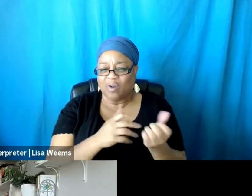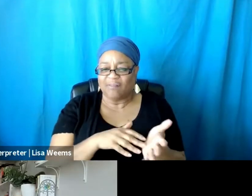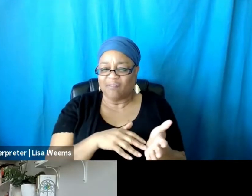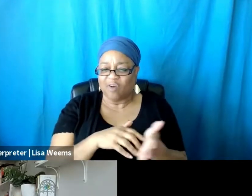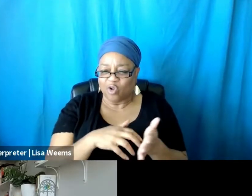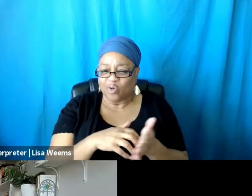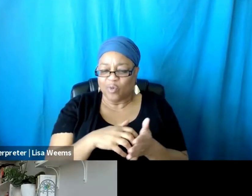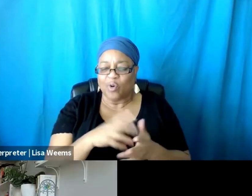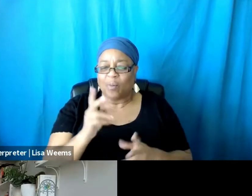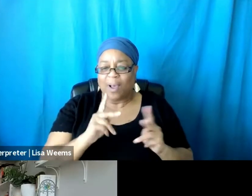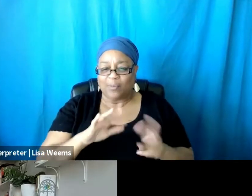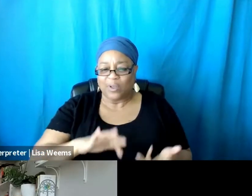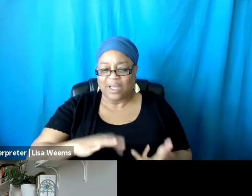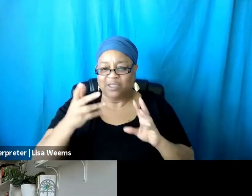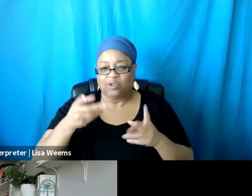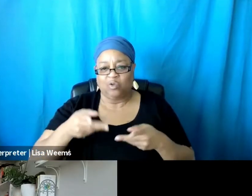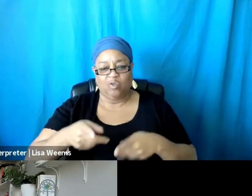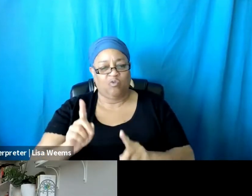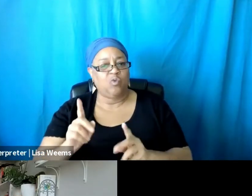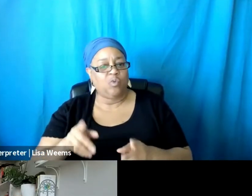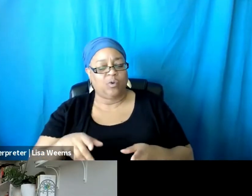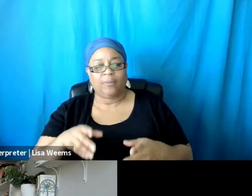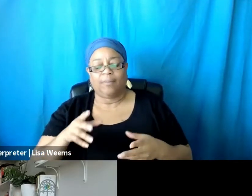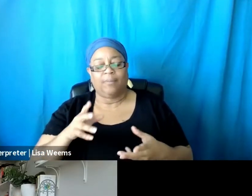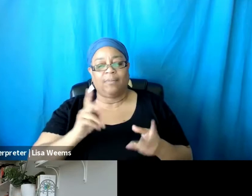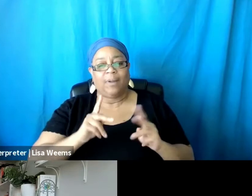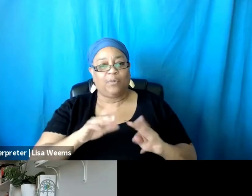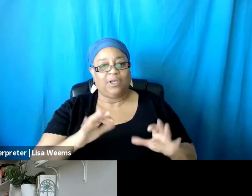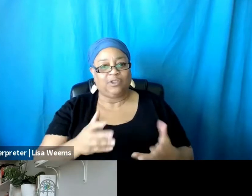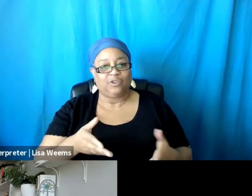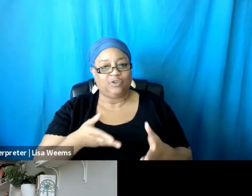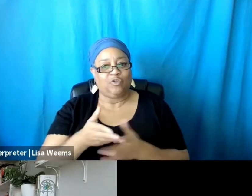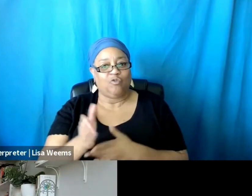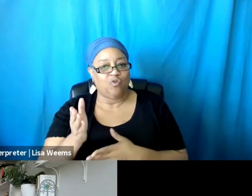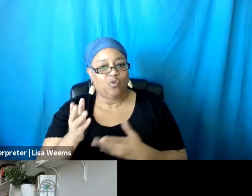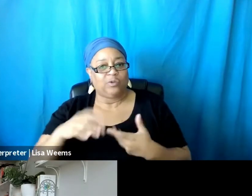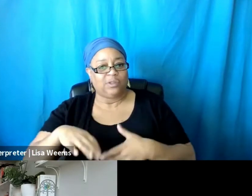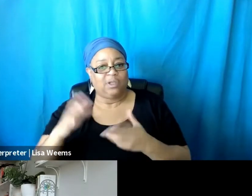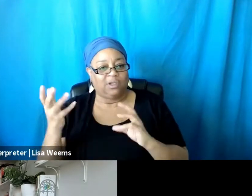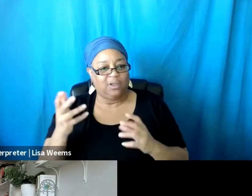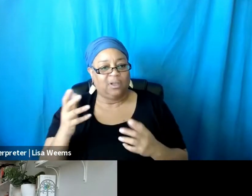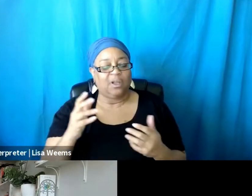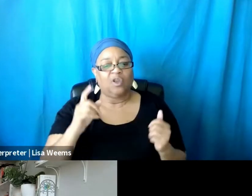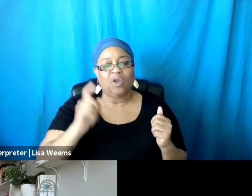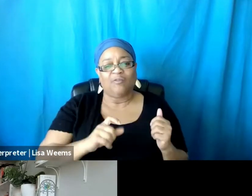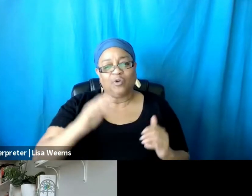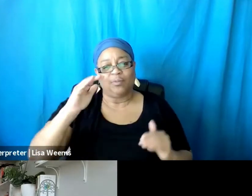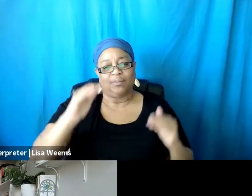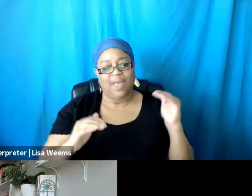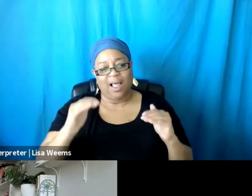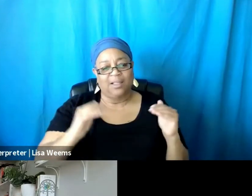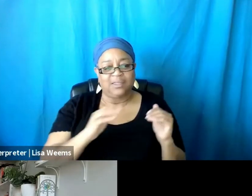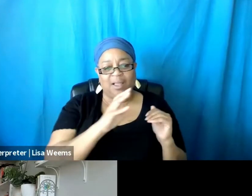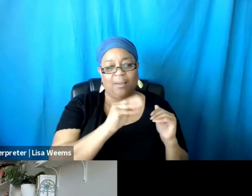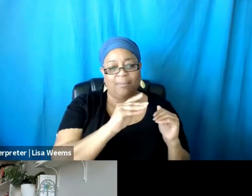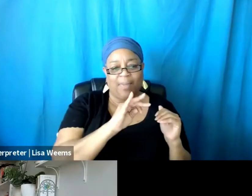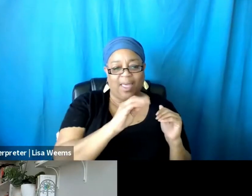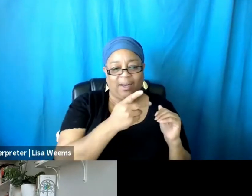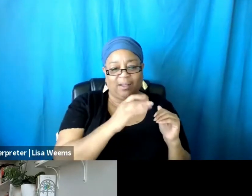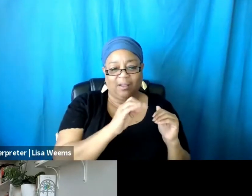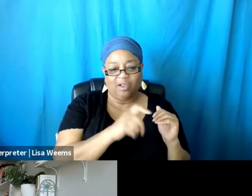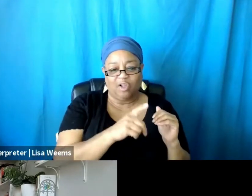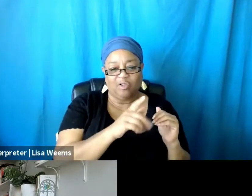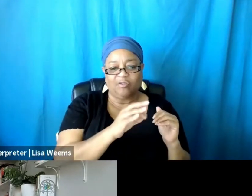just want to think about this constant balance between social vulnerability and medical fragility. Often when we're talking through